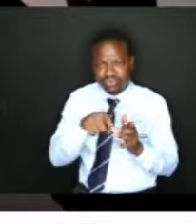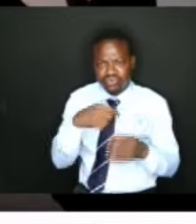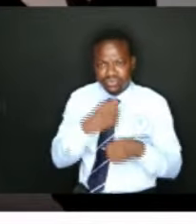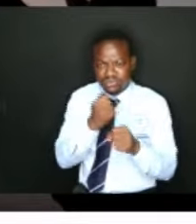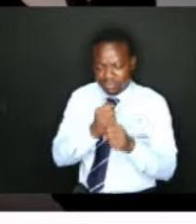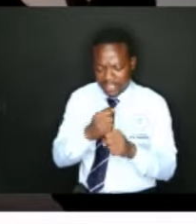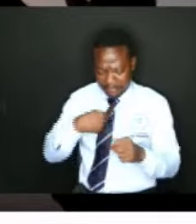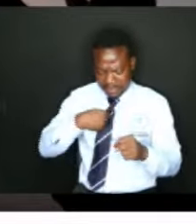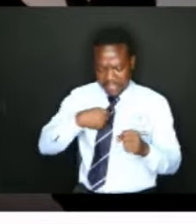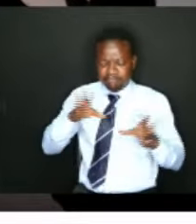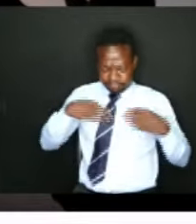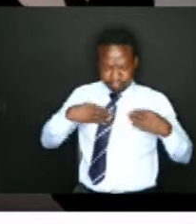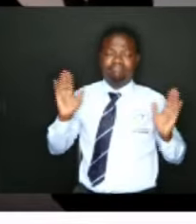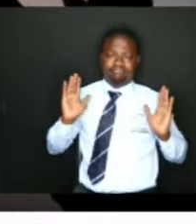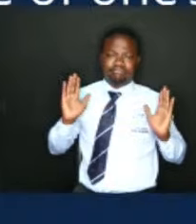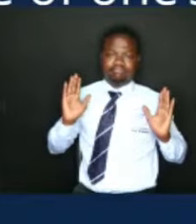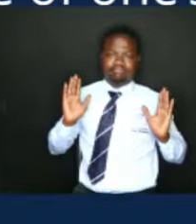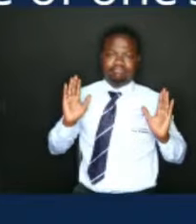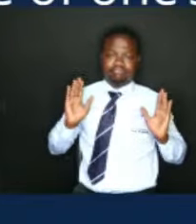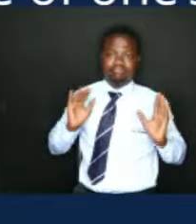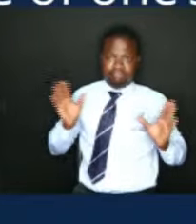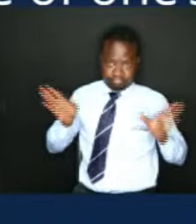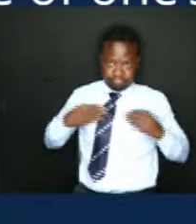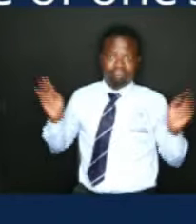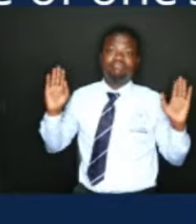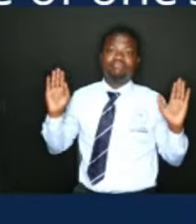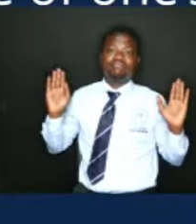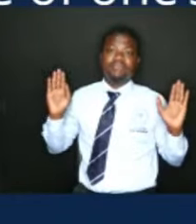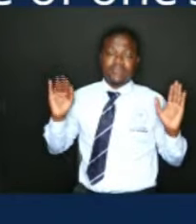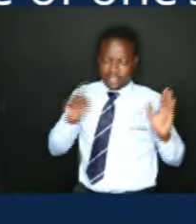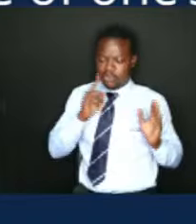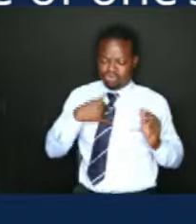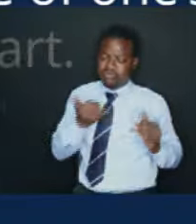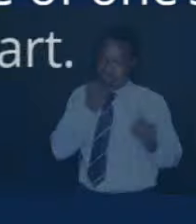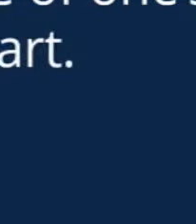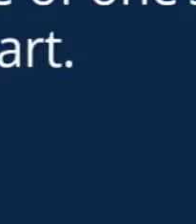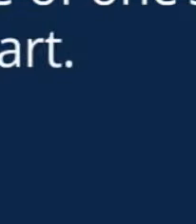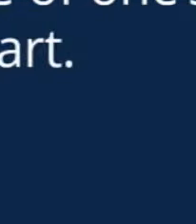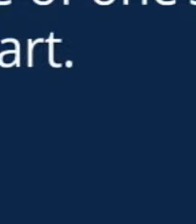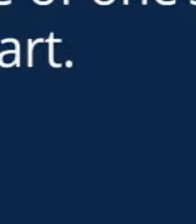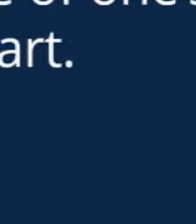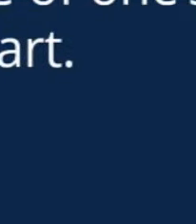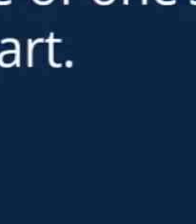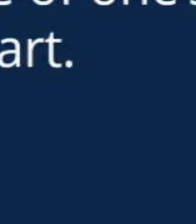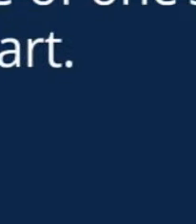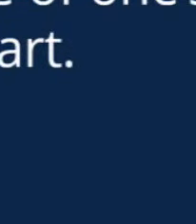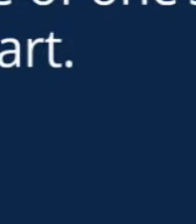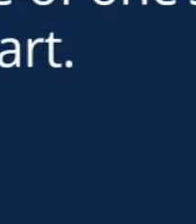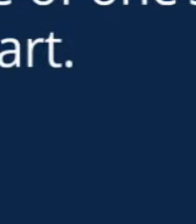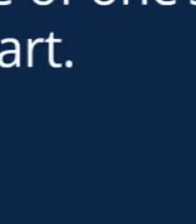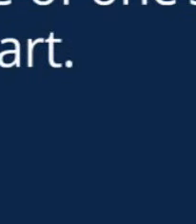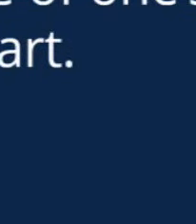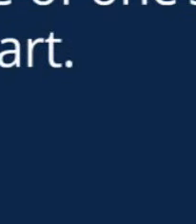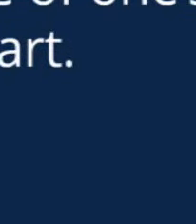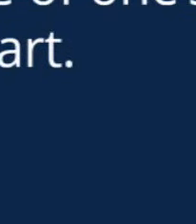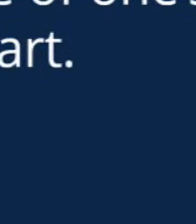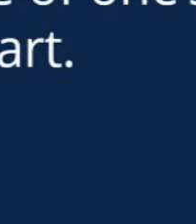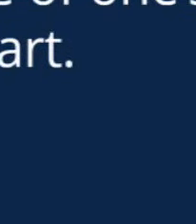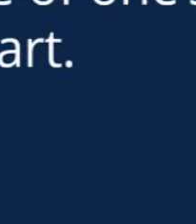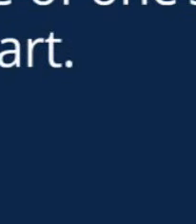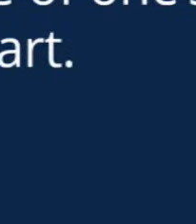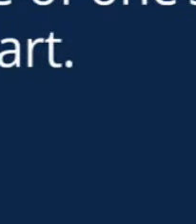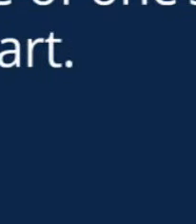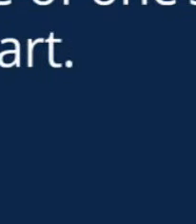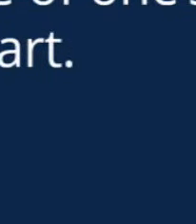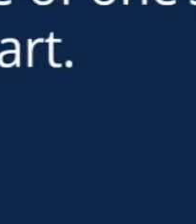say nipana jiatum and admit na well who say by way